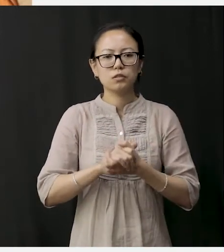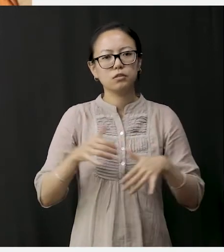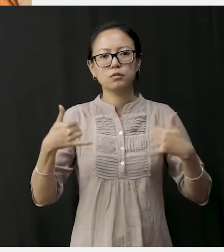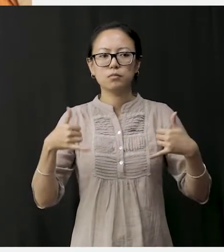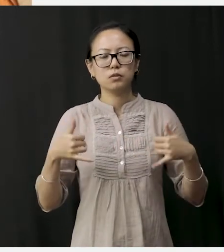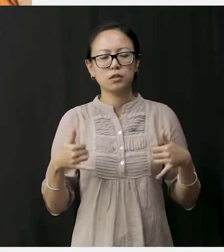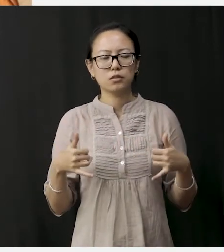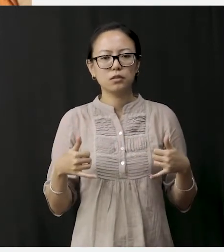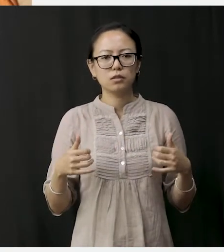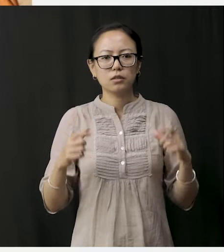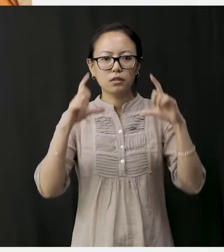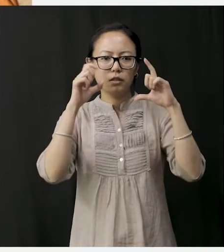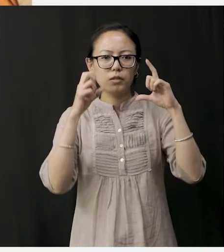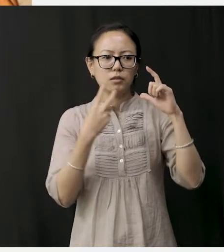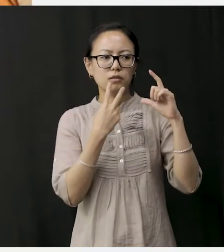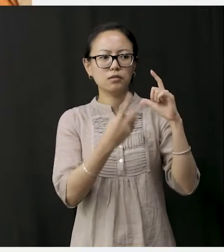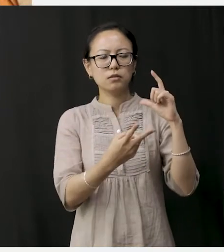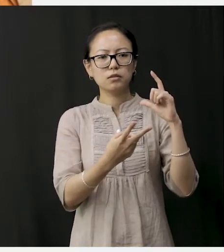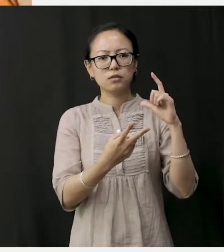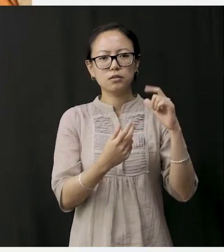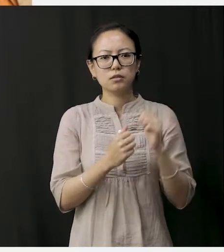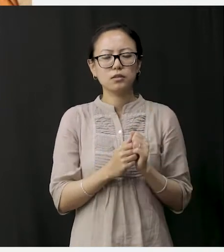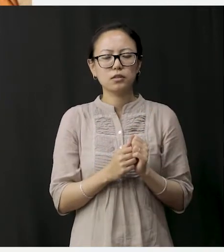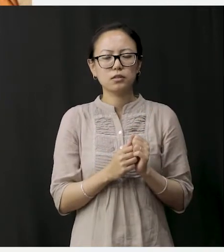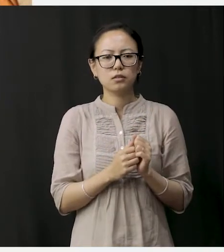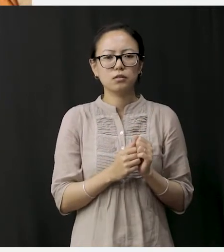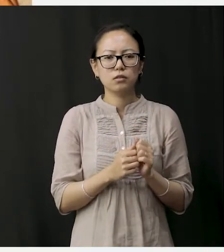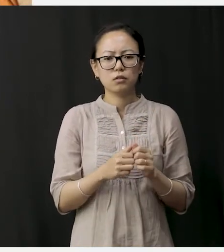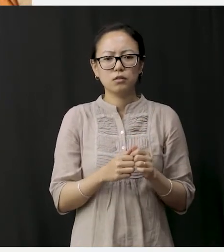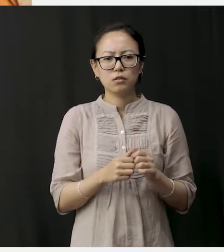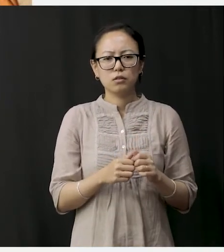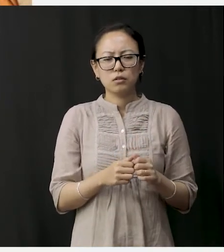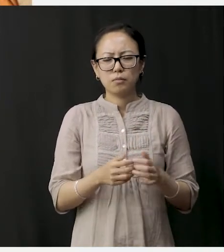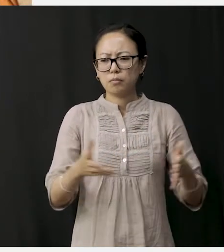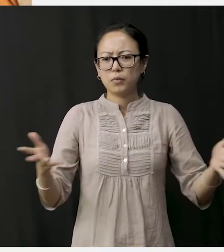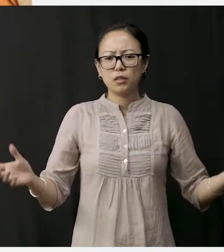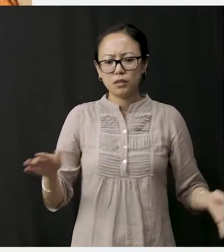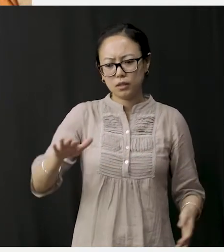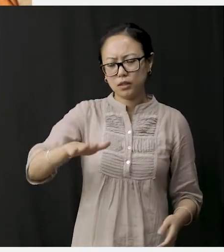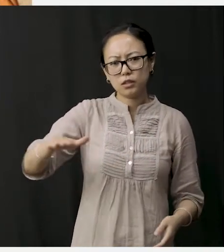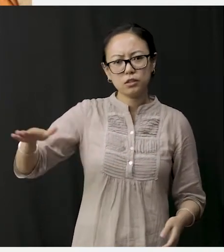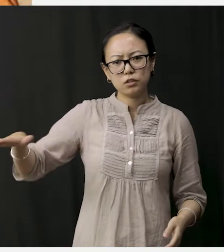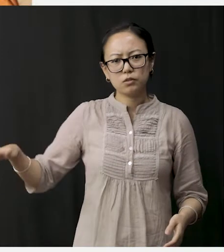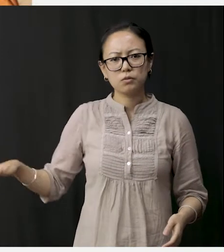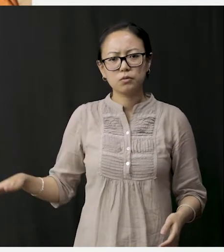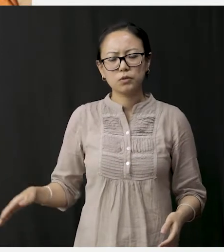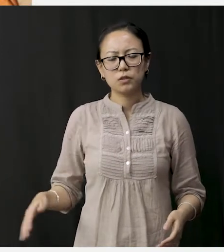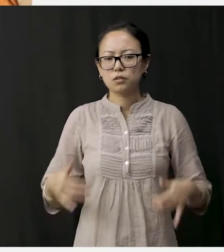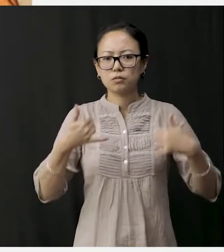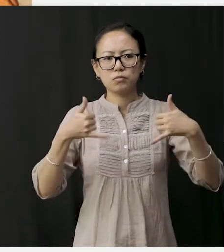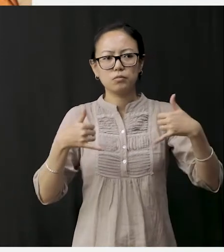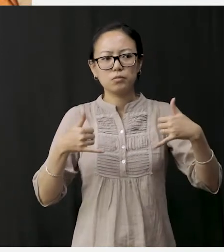that you see now is children, right? They are playing volleyball. So Aling also, he played volleyball with his